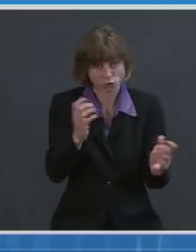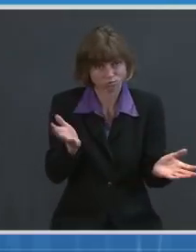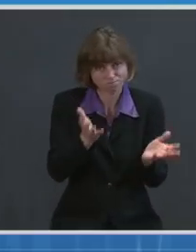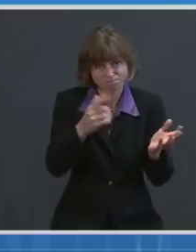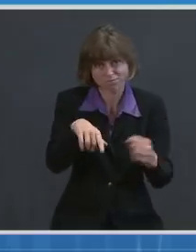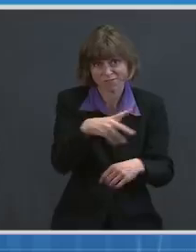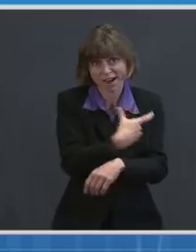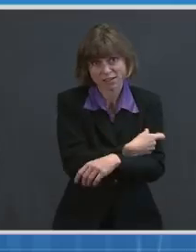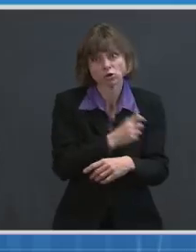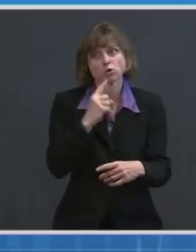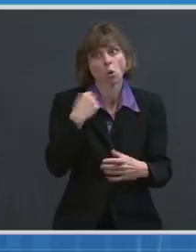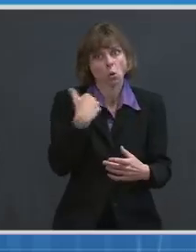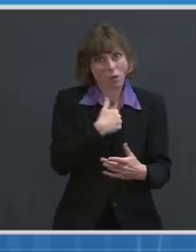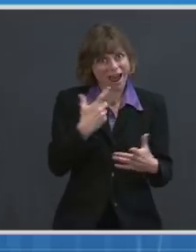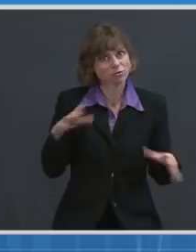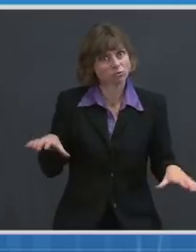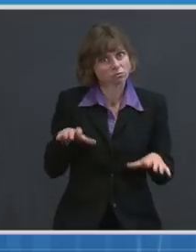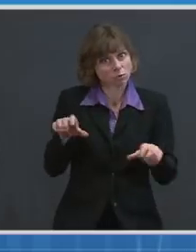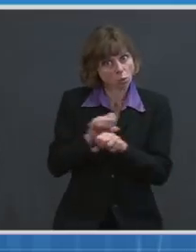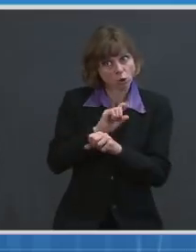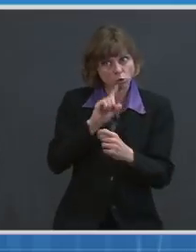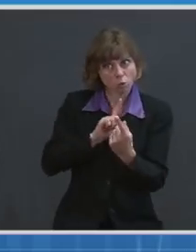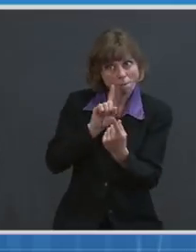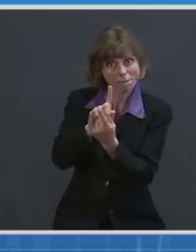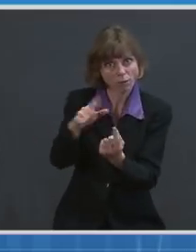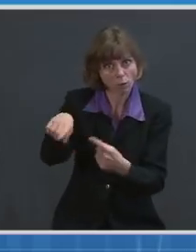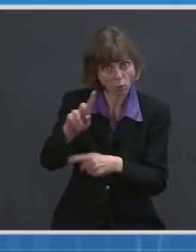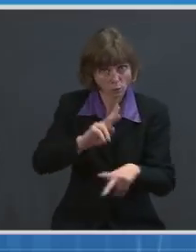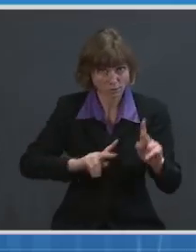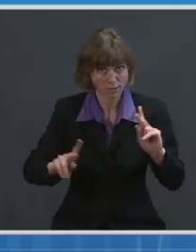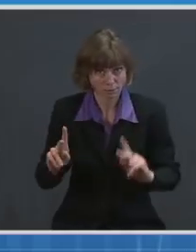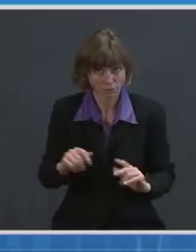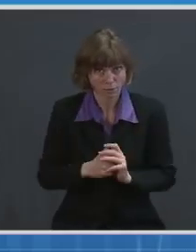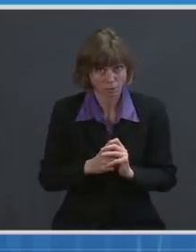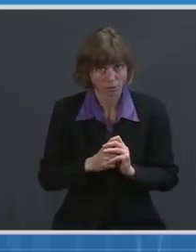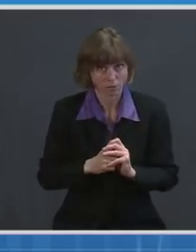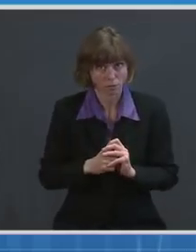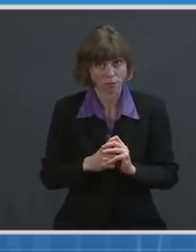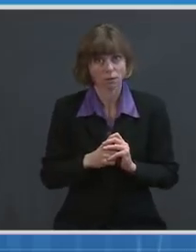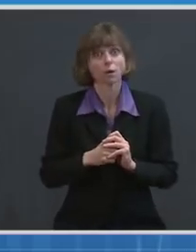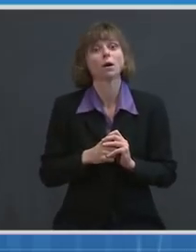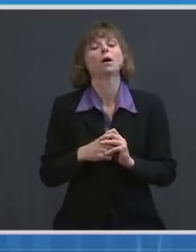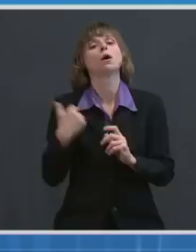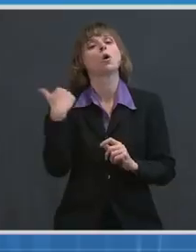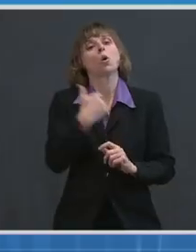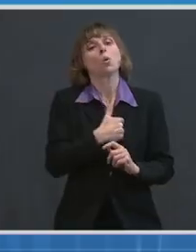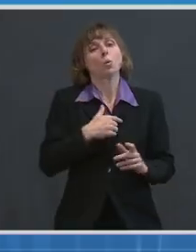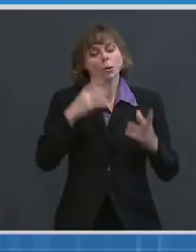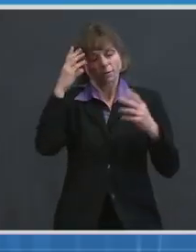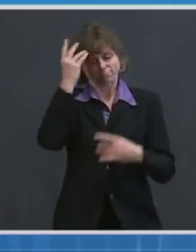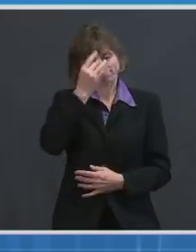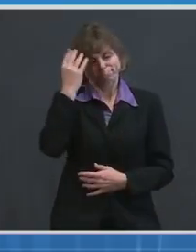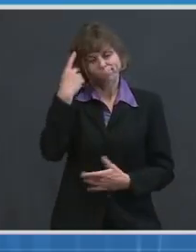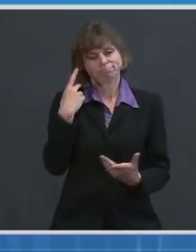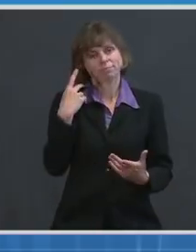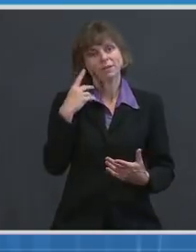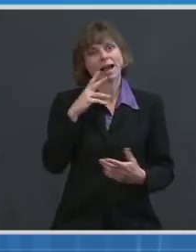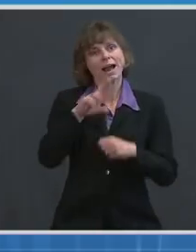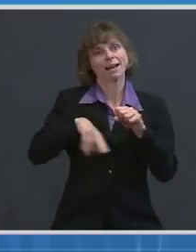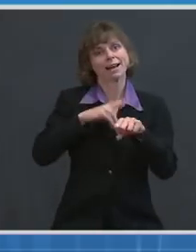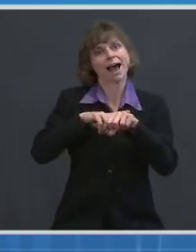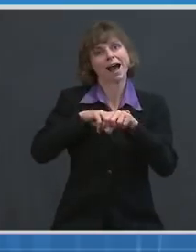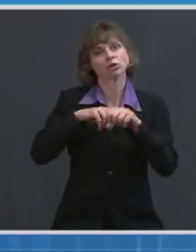are. The administration is implementing a comprehensive national public education campaign, and we've been